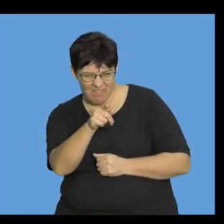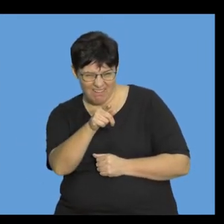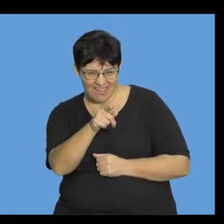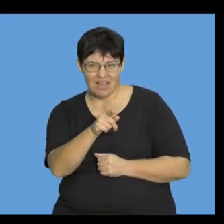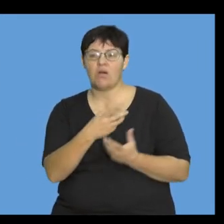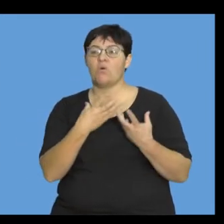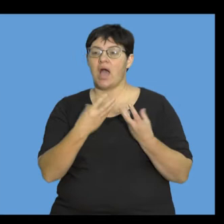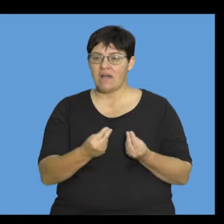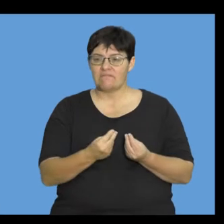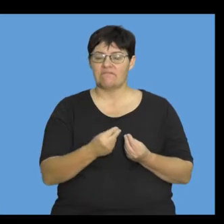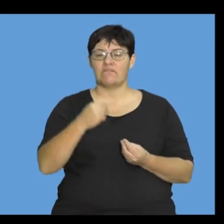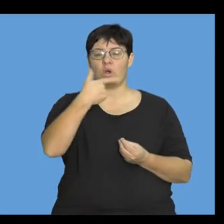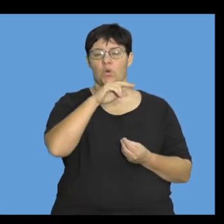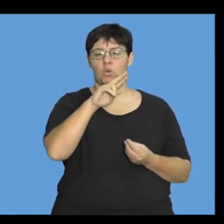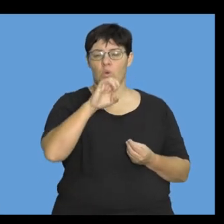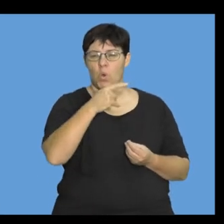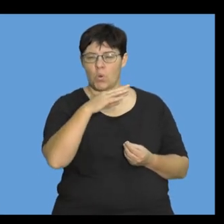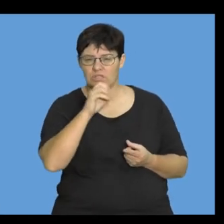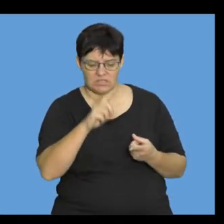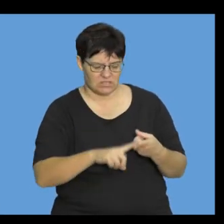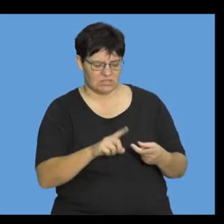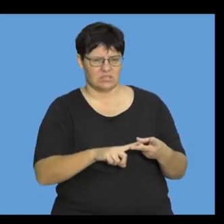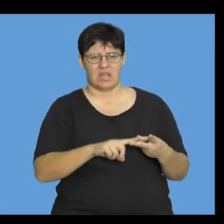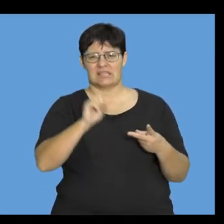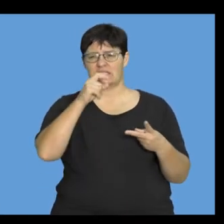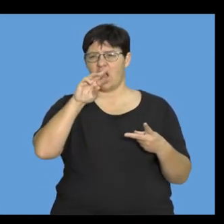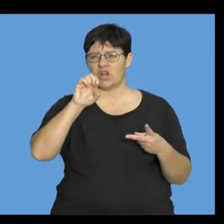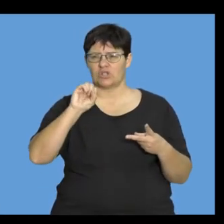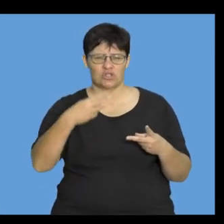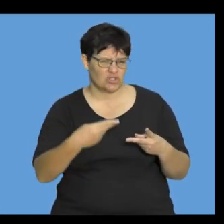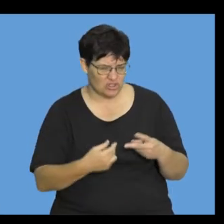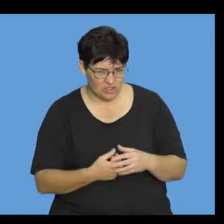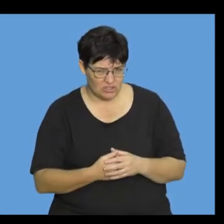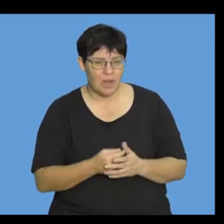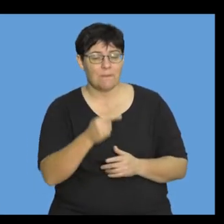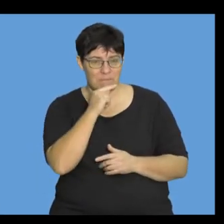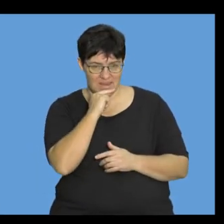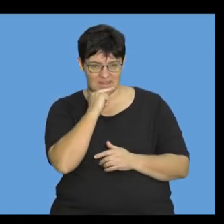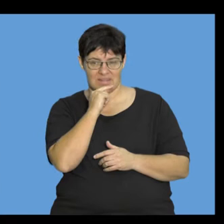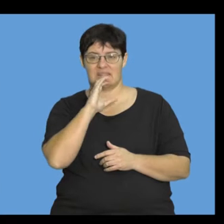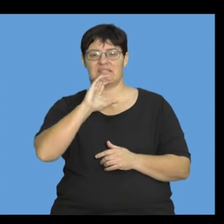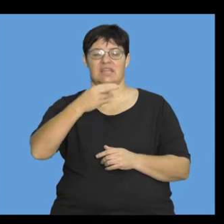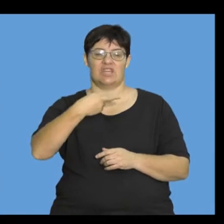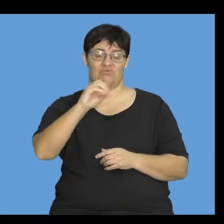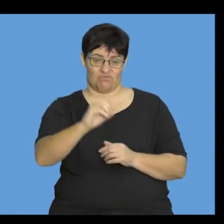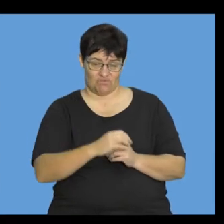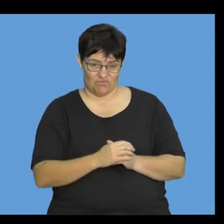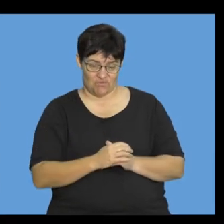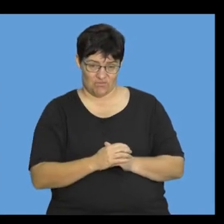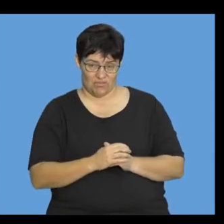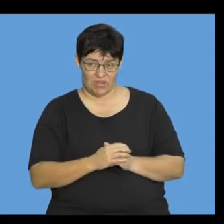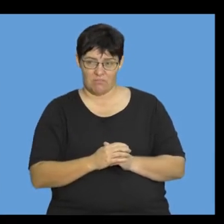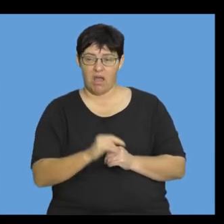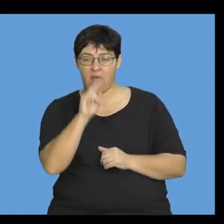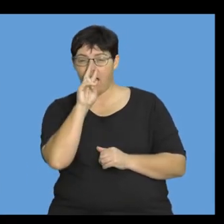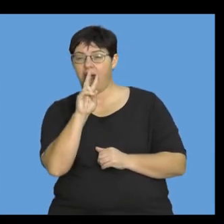did glucose, when we did starch. All of those were our carbohydrates. And when we looked at the